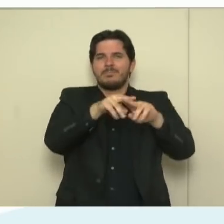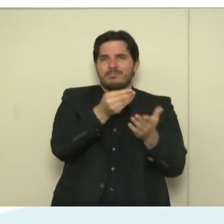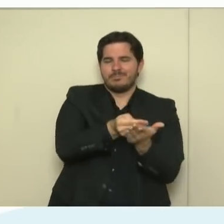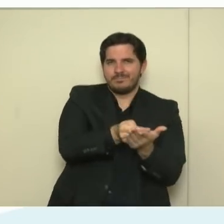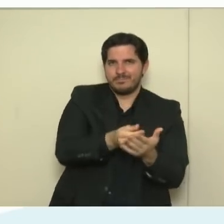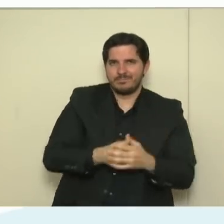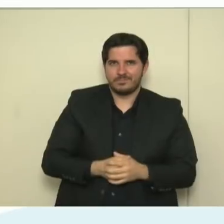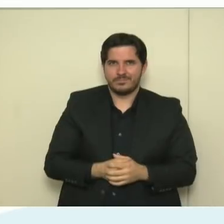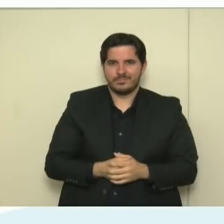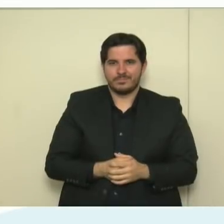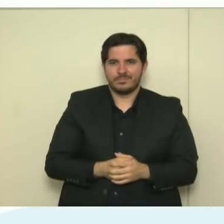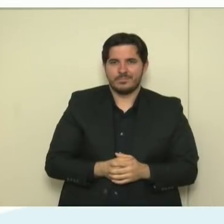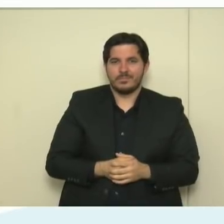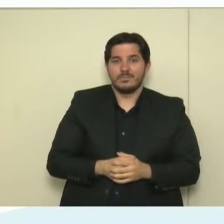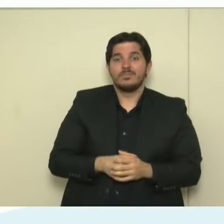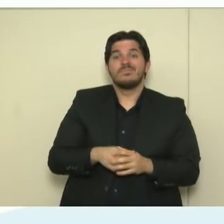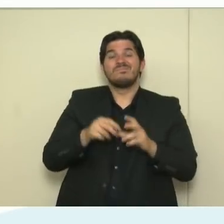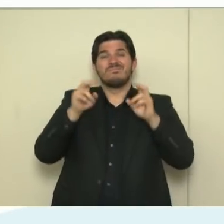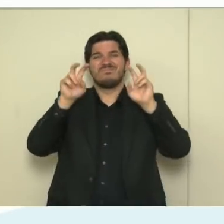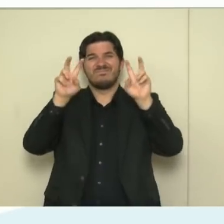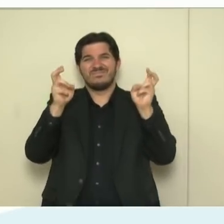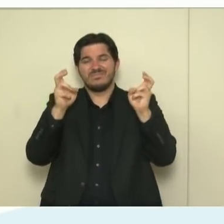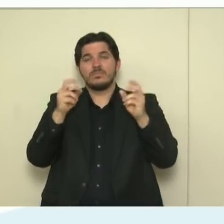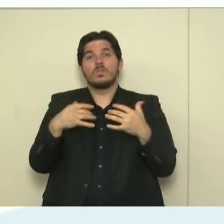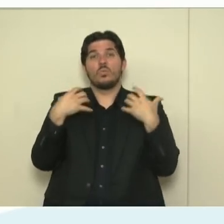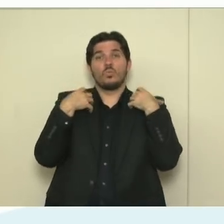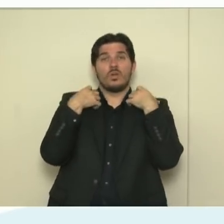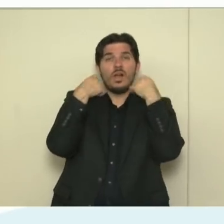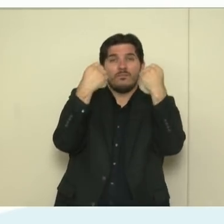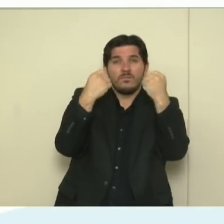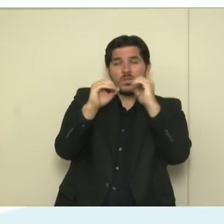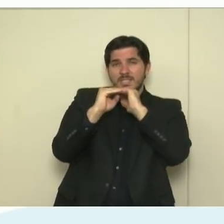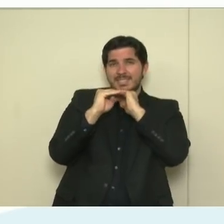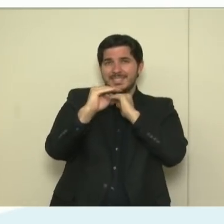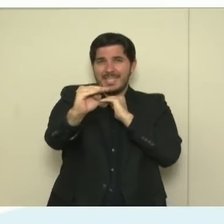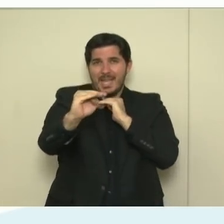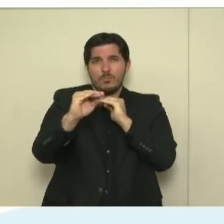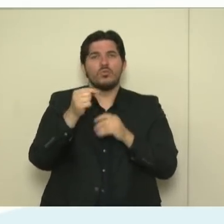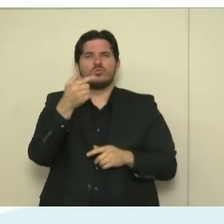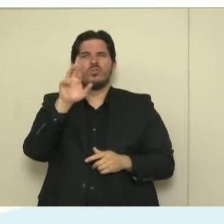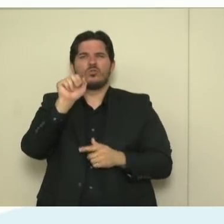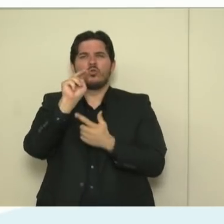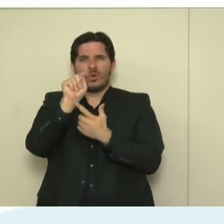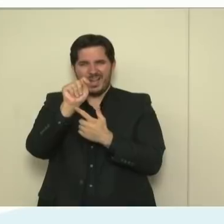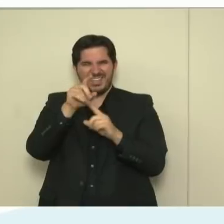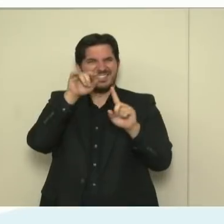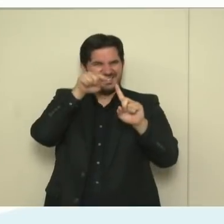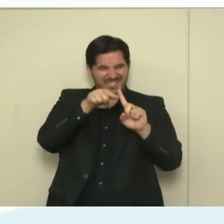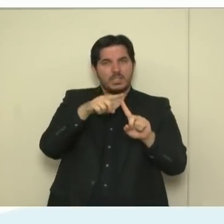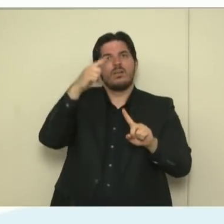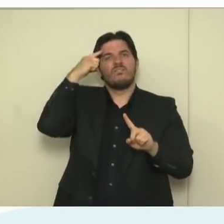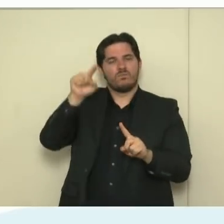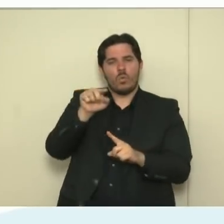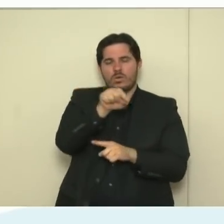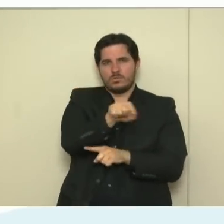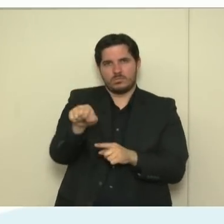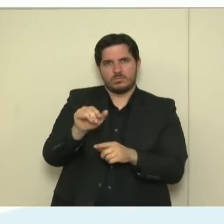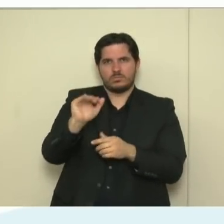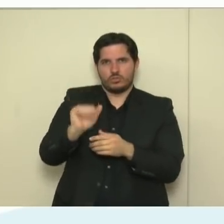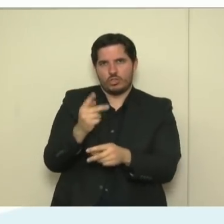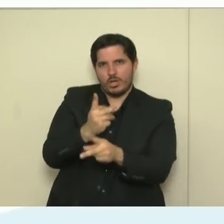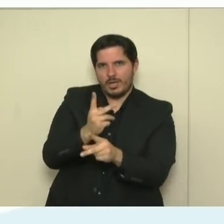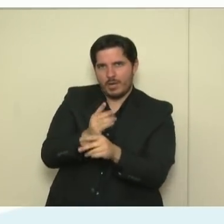Recovery Grants, and over 500 child care providers have applied for this grant and will receive funding this month, again,